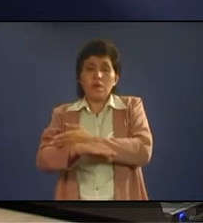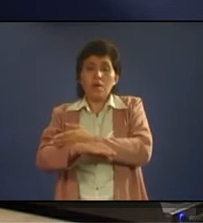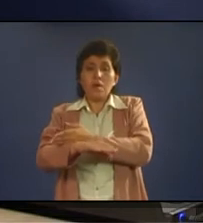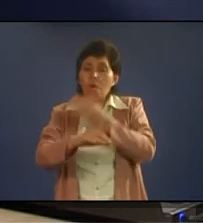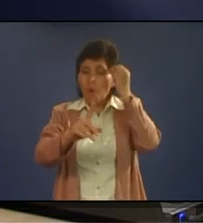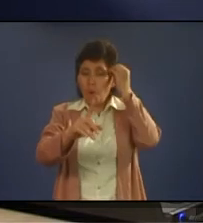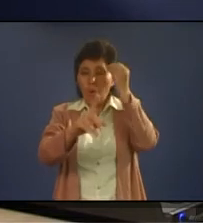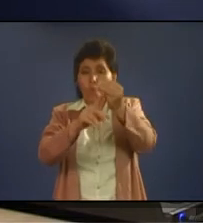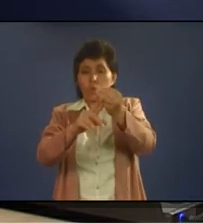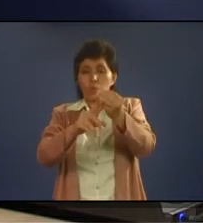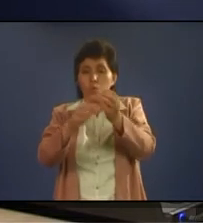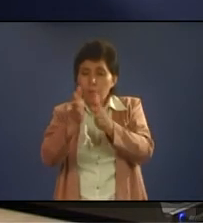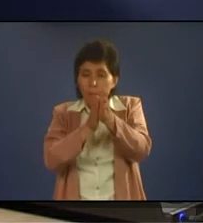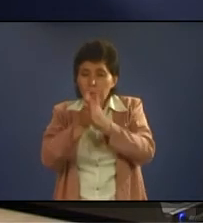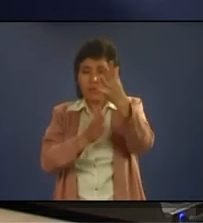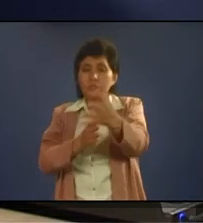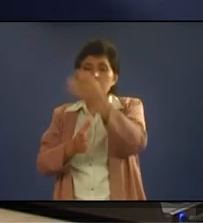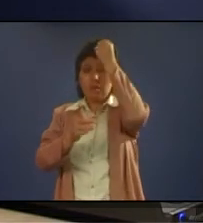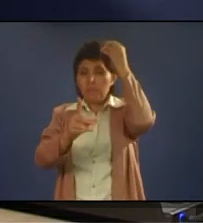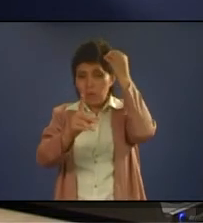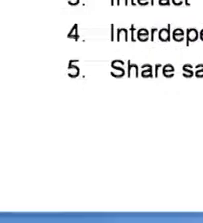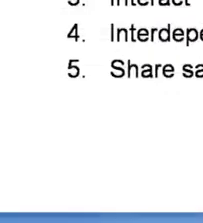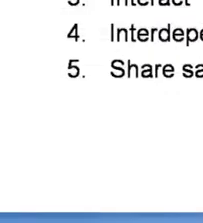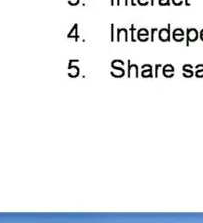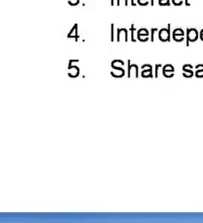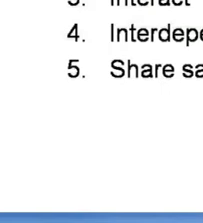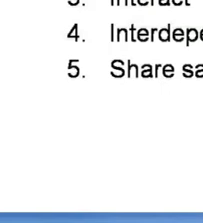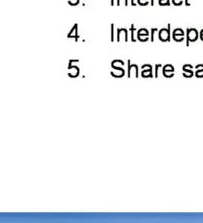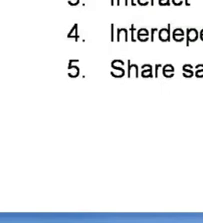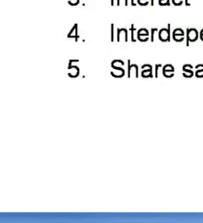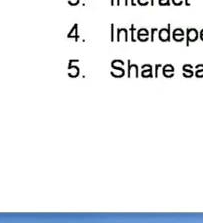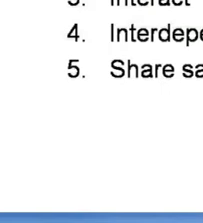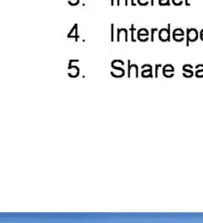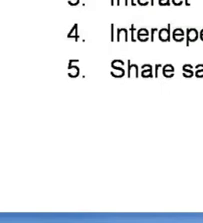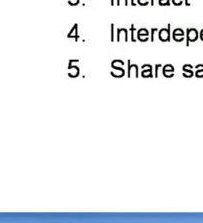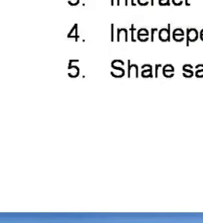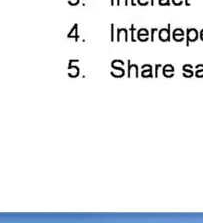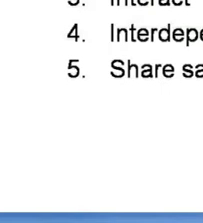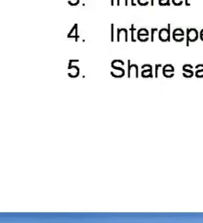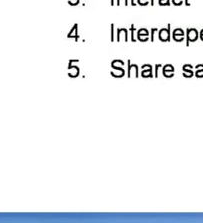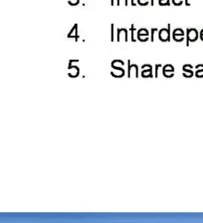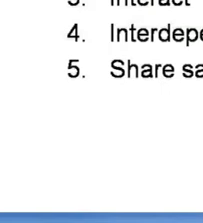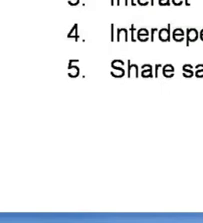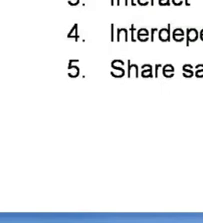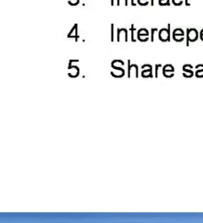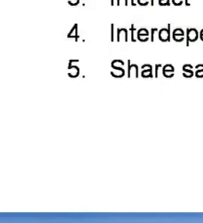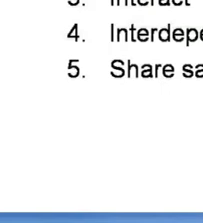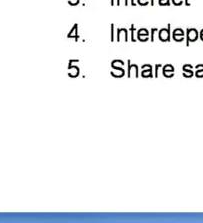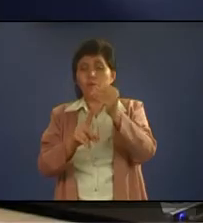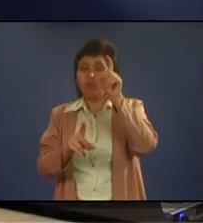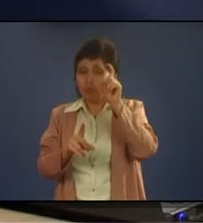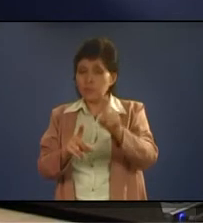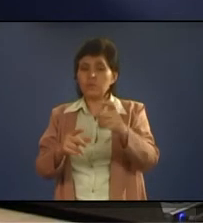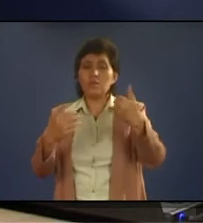to achieve through that group. Yeah? And the last one is to share the same goals. We have to have the same